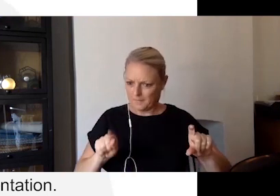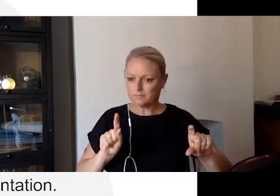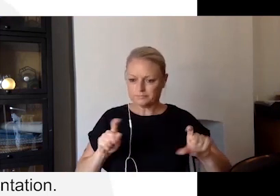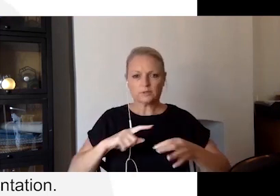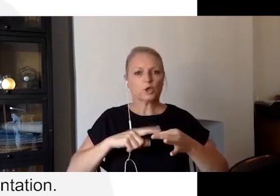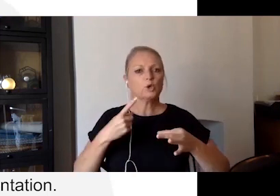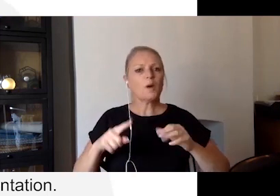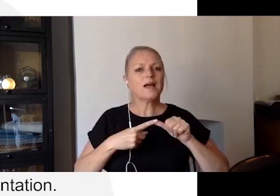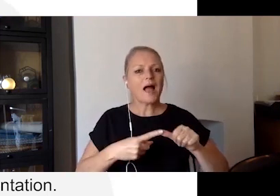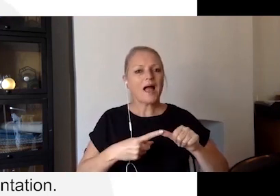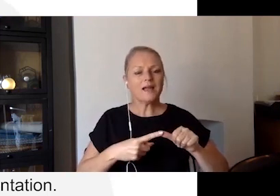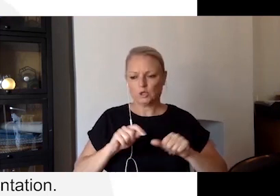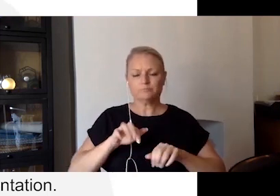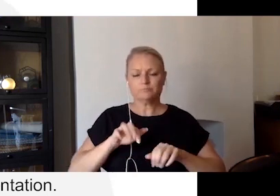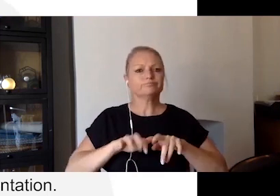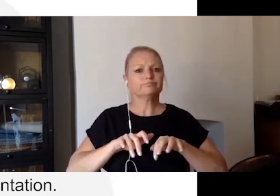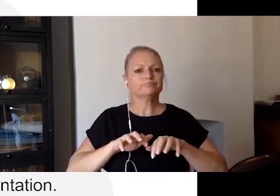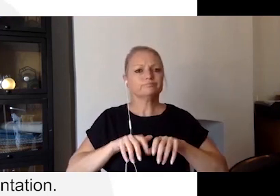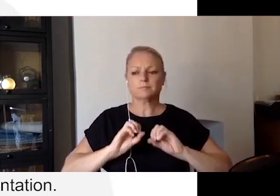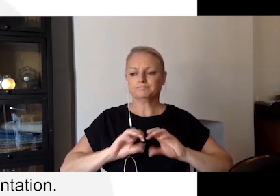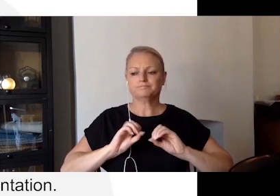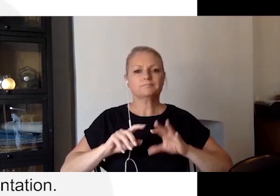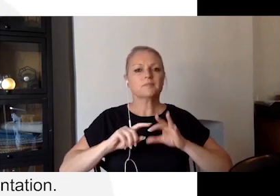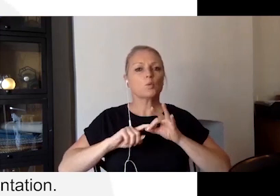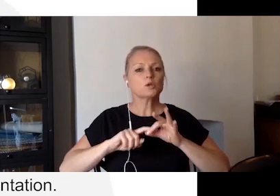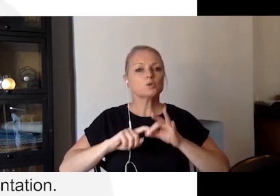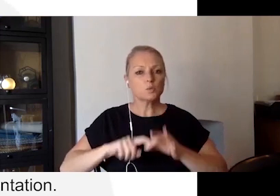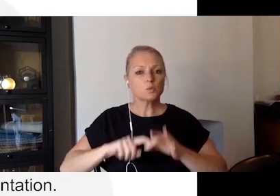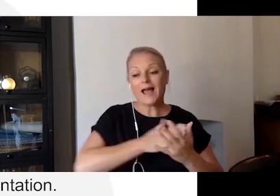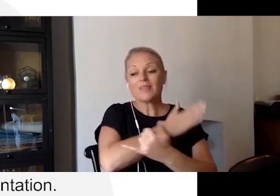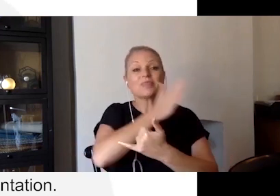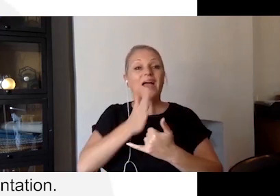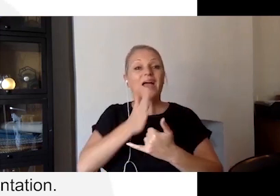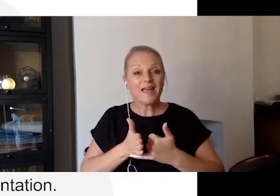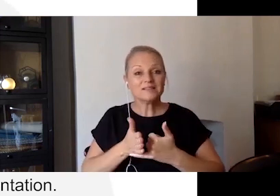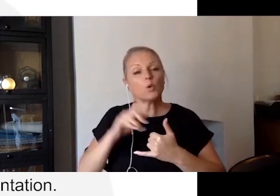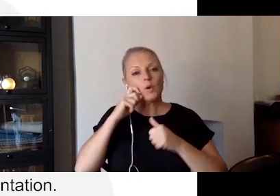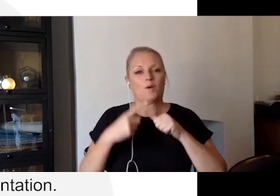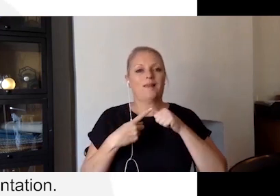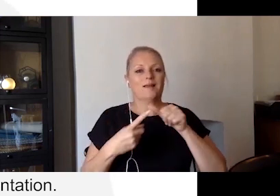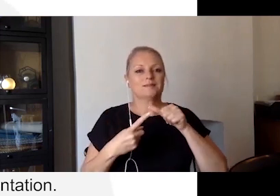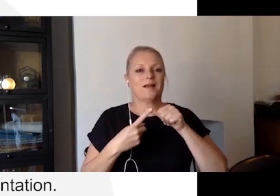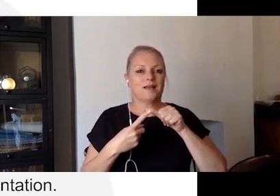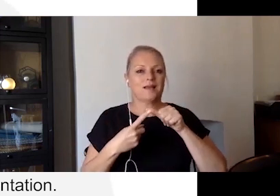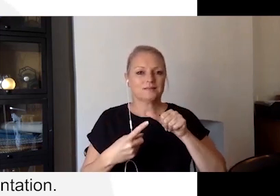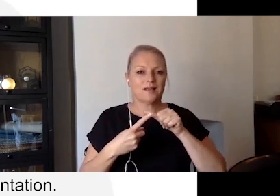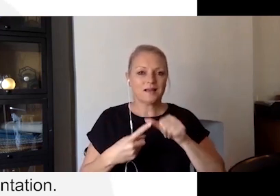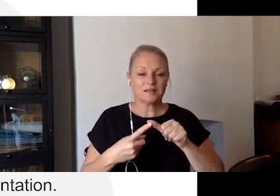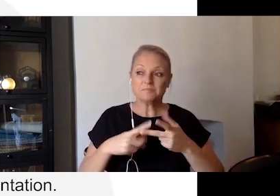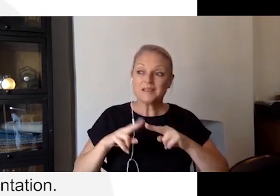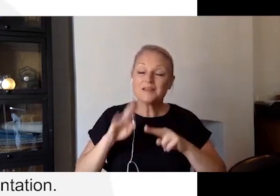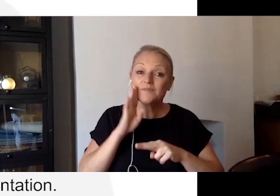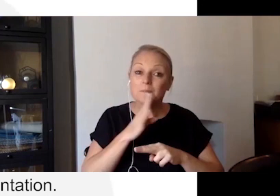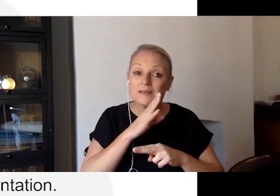of the session. And if we don't get to yours today, please feel free to send us an email and we will try and answer